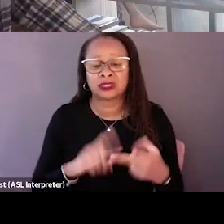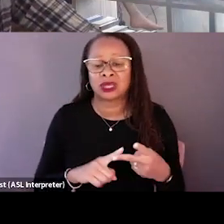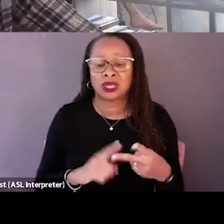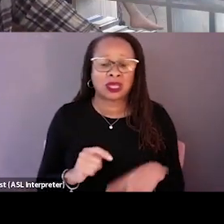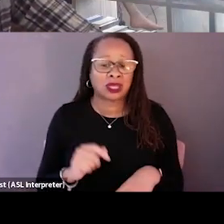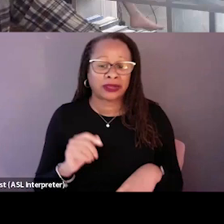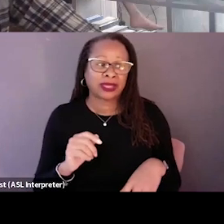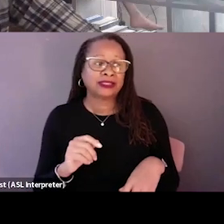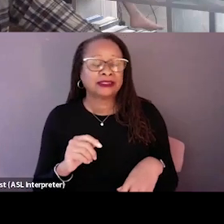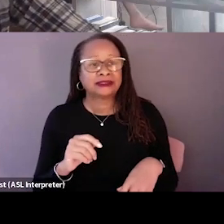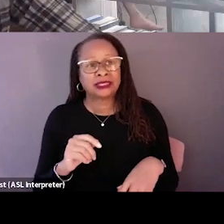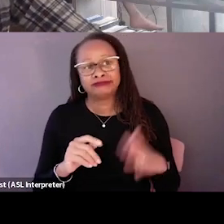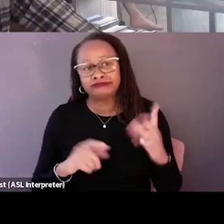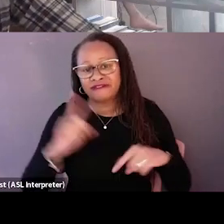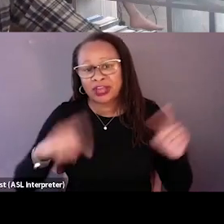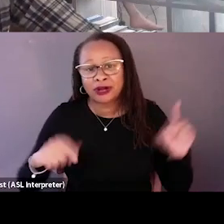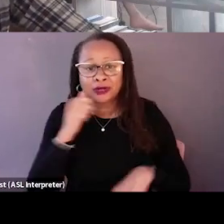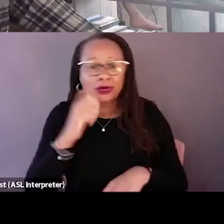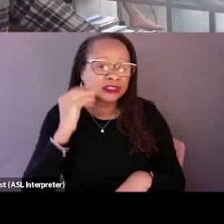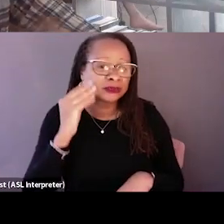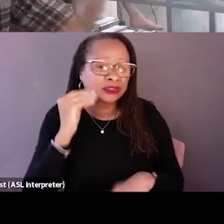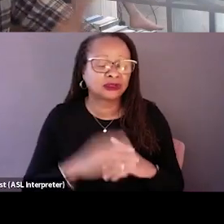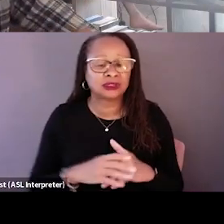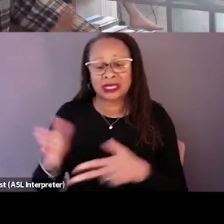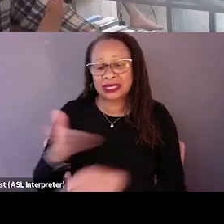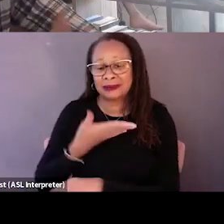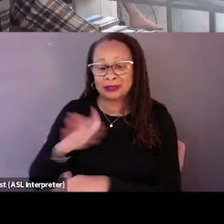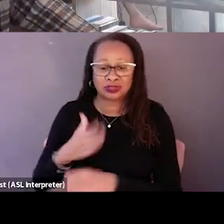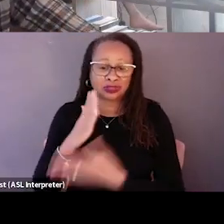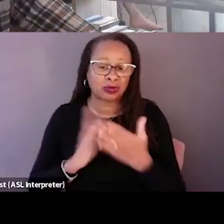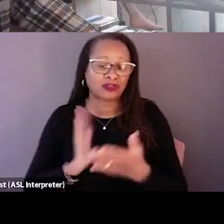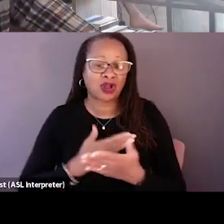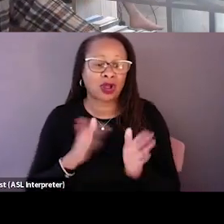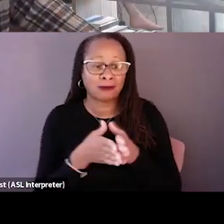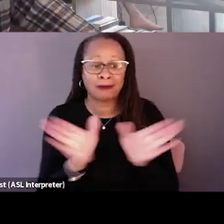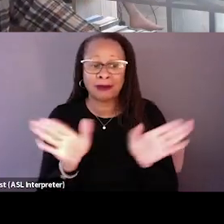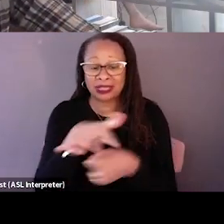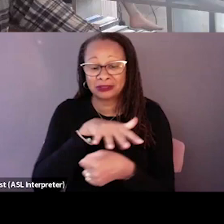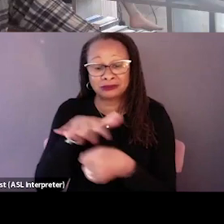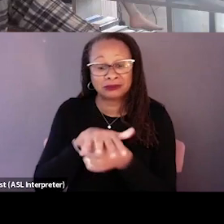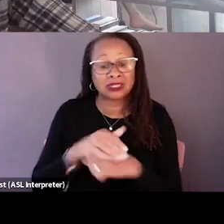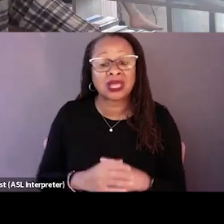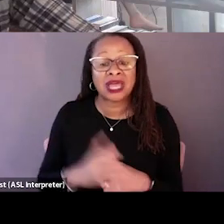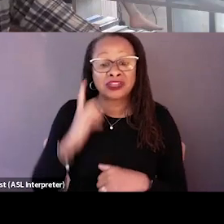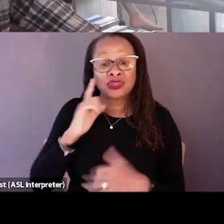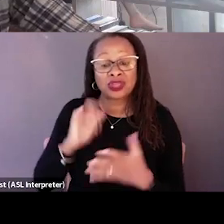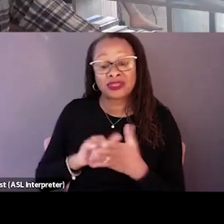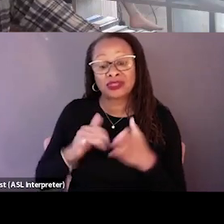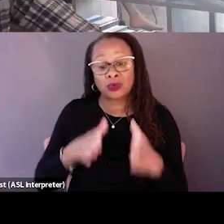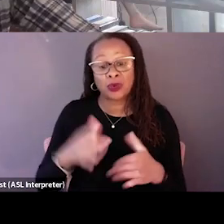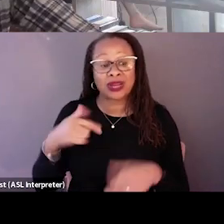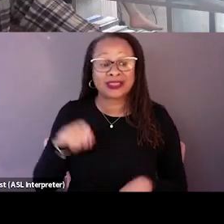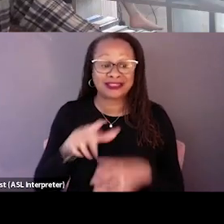girl's experience, and the music is not a part of our public domain. Do you think there's a way that